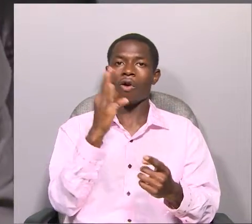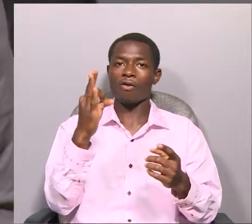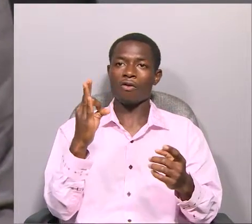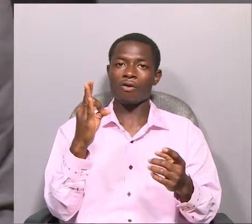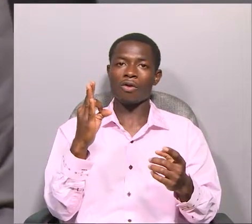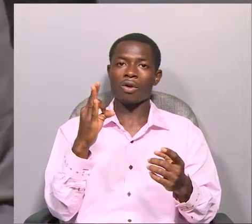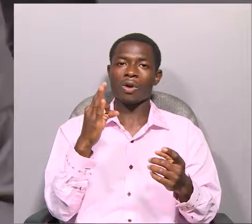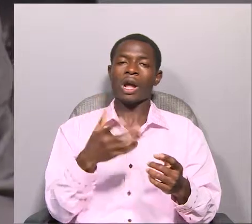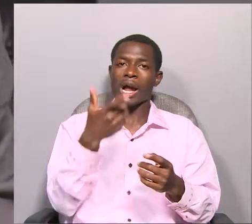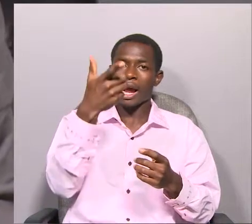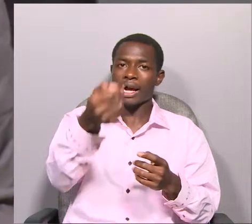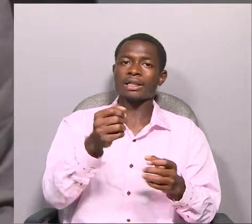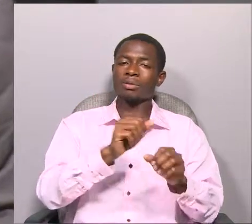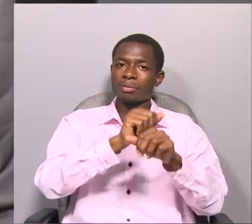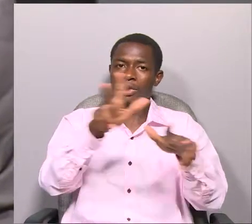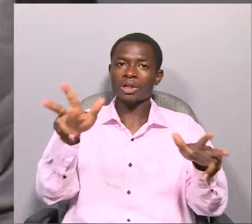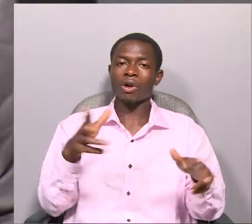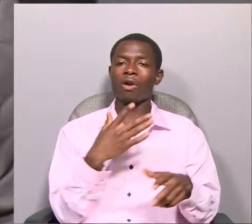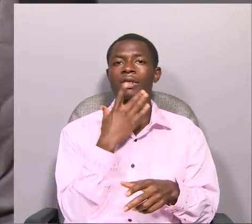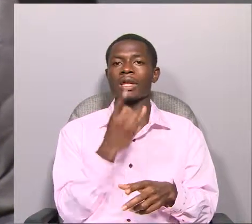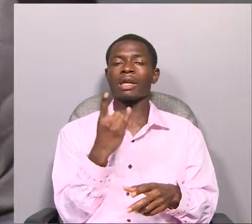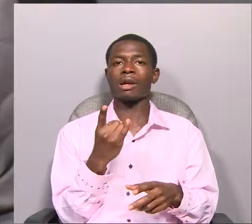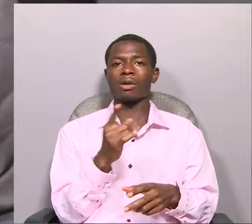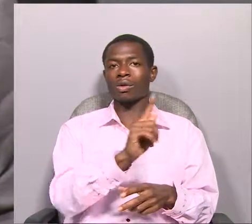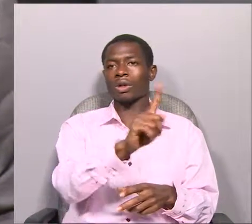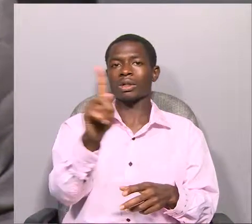concerns, and aspirations of the young ones.